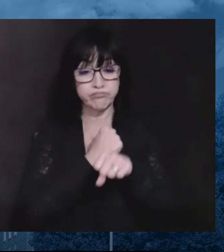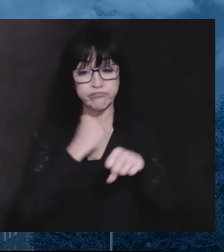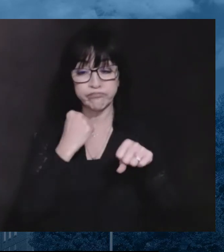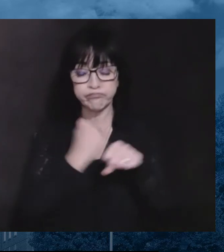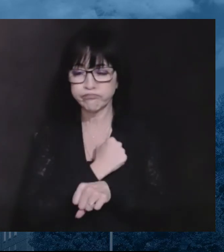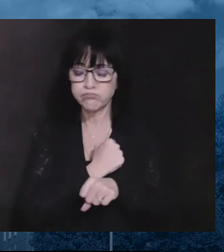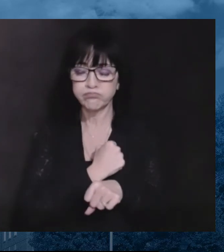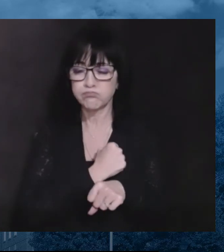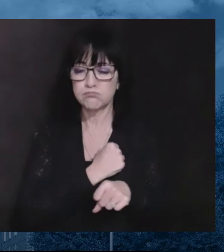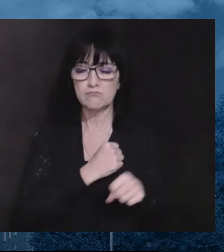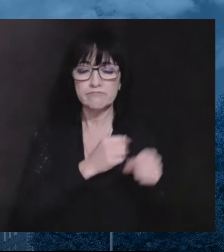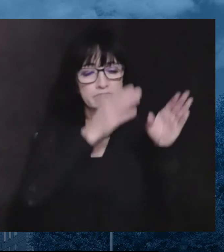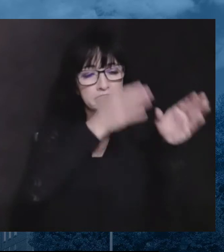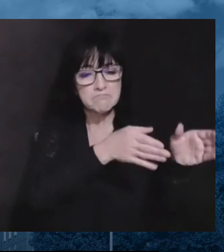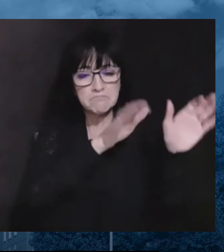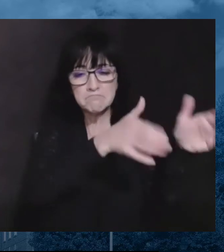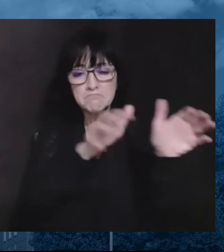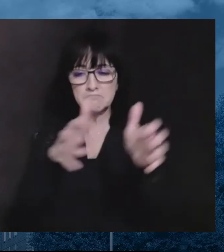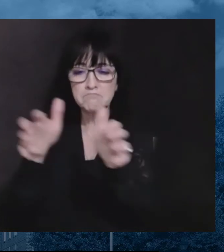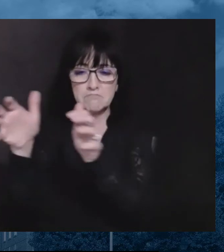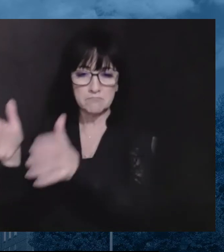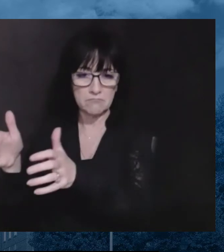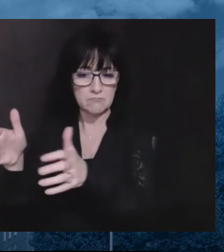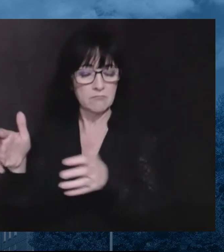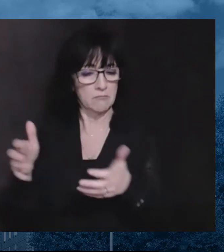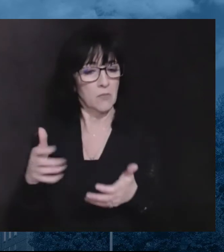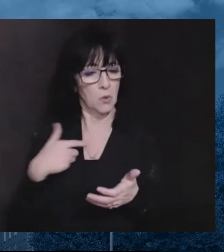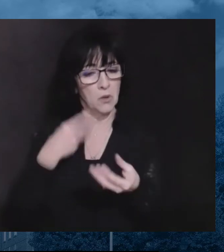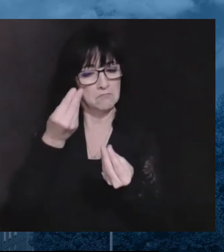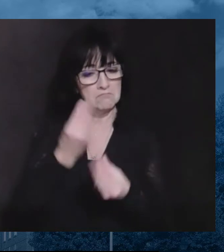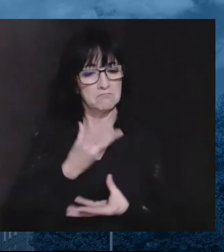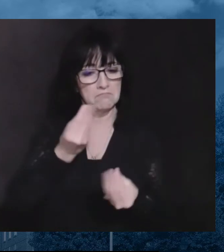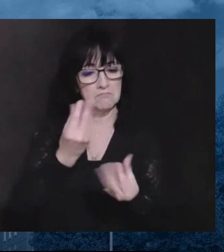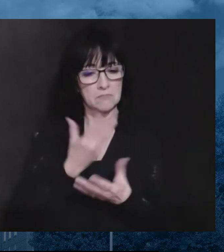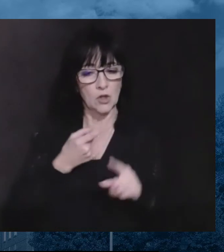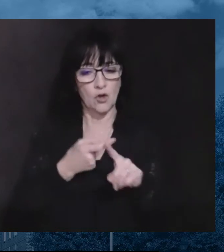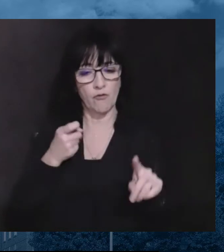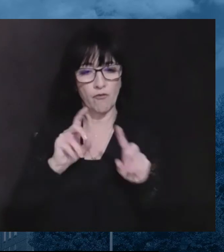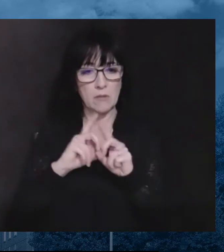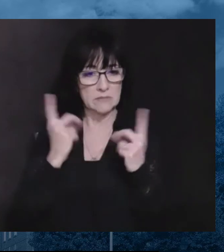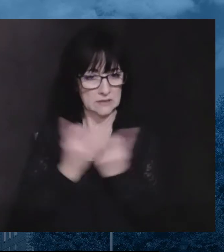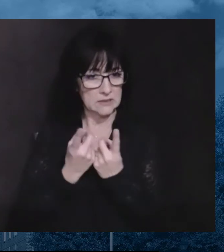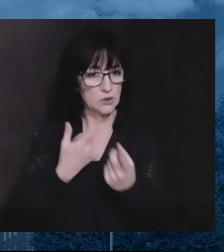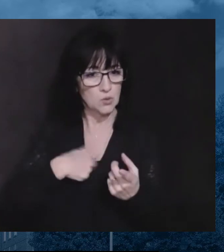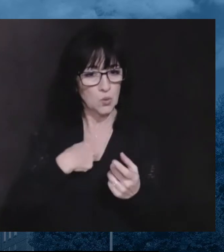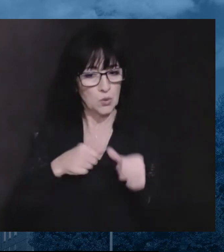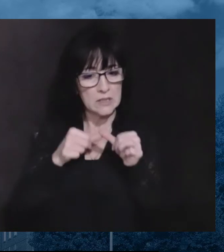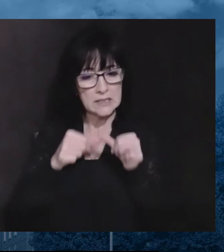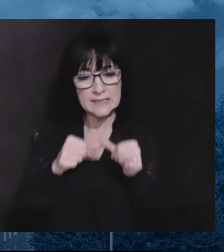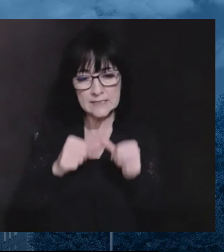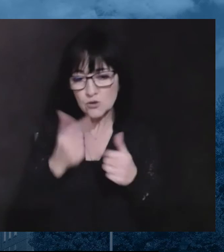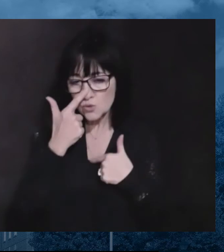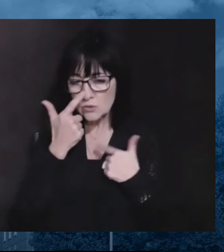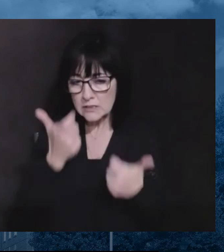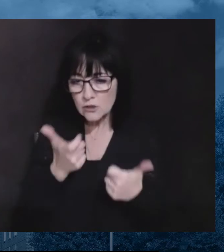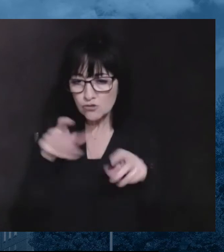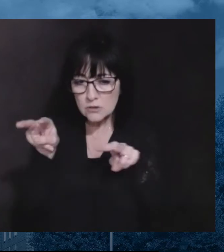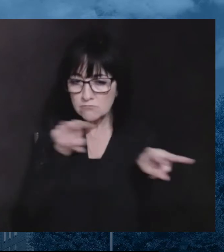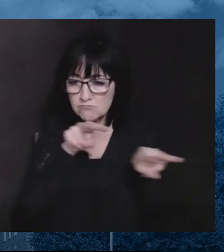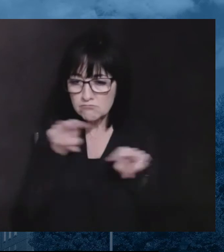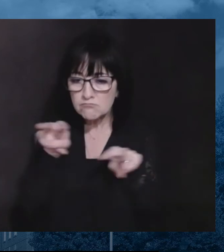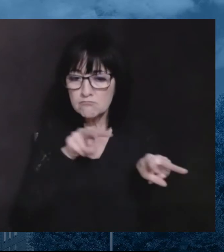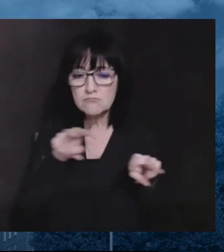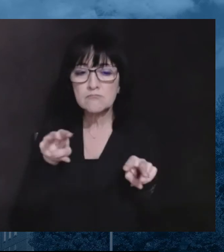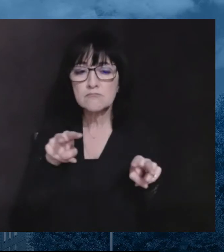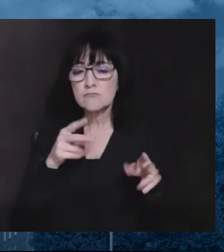qualitative information at times from districts, and we will continue to be quite interested in that. As far